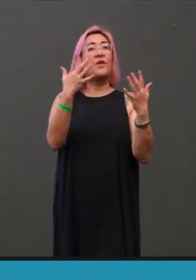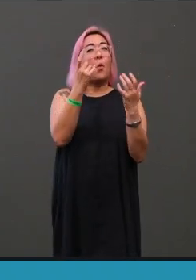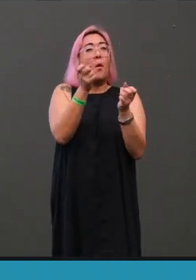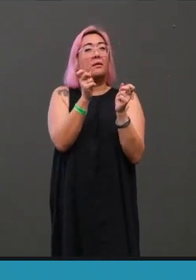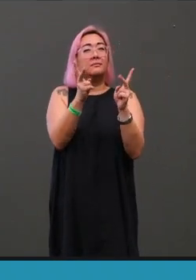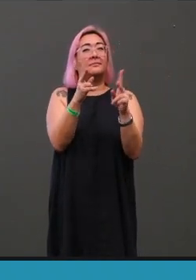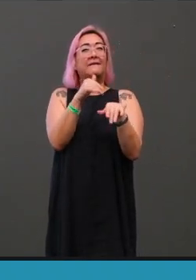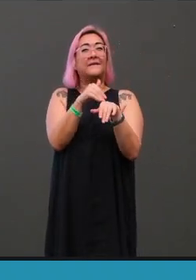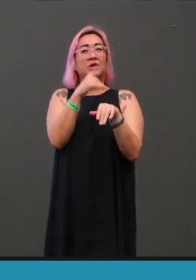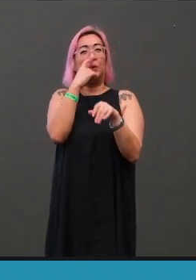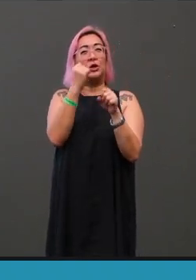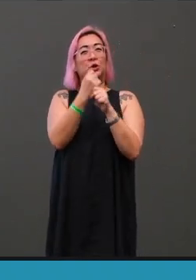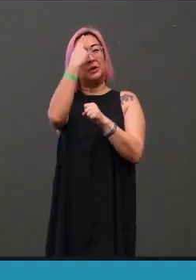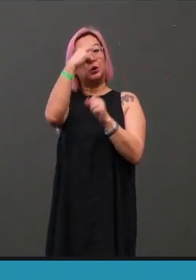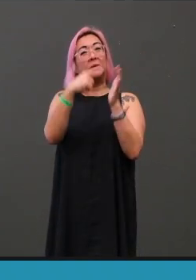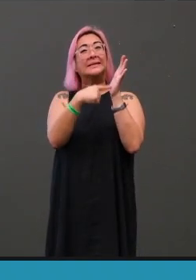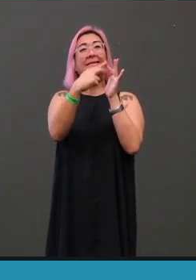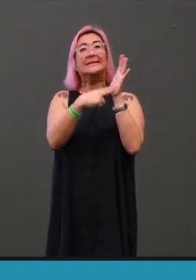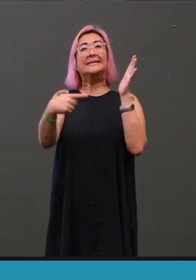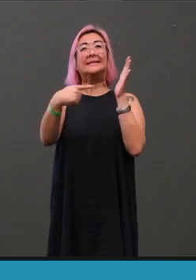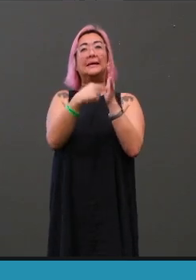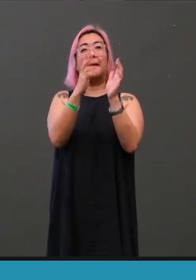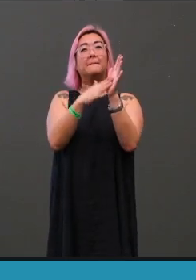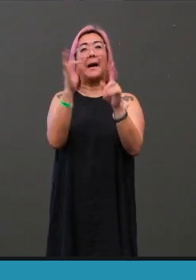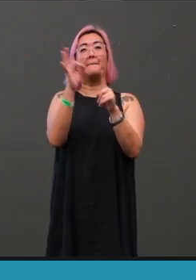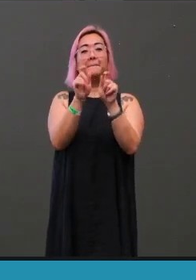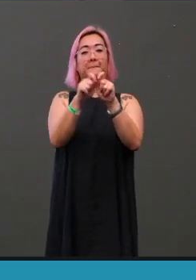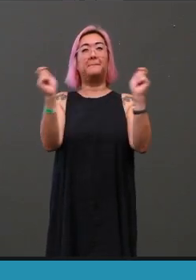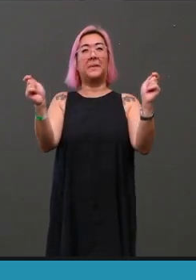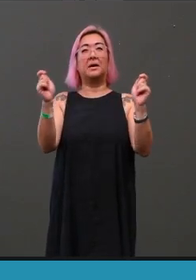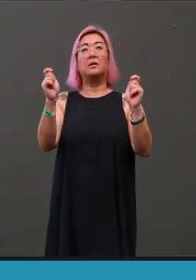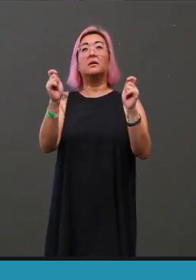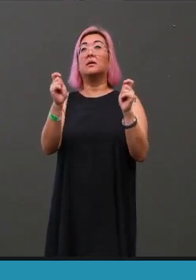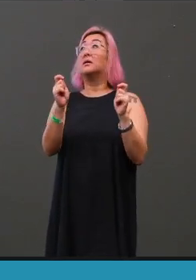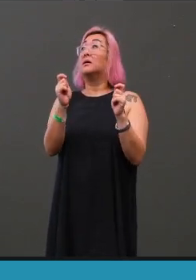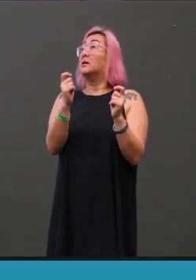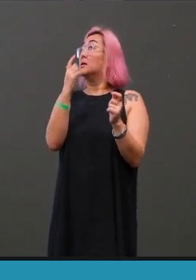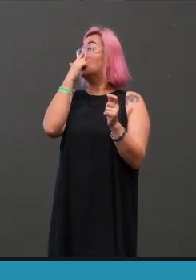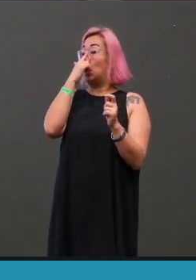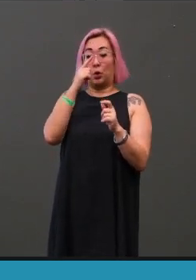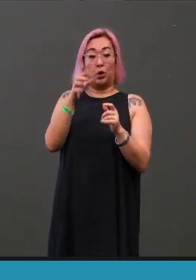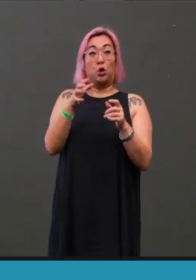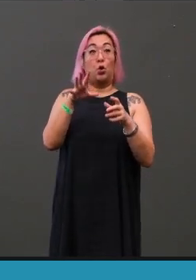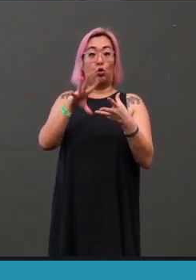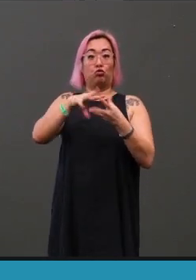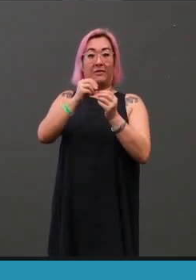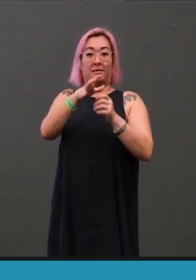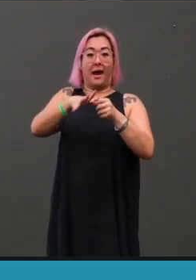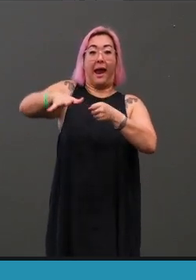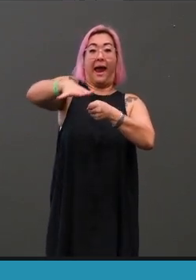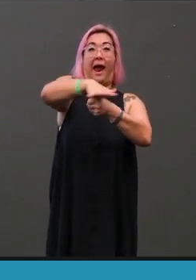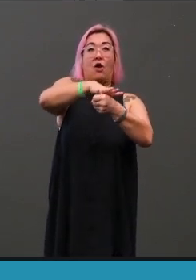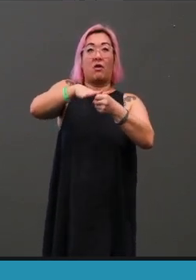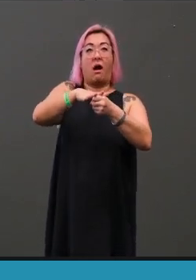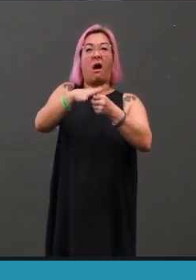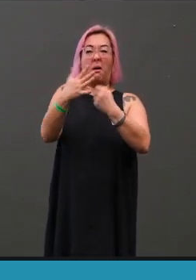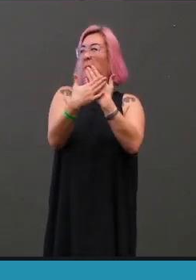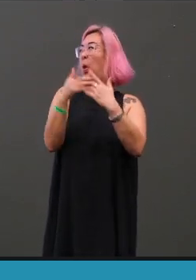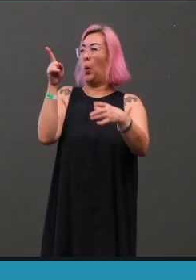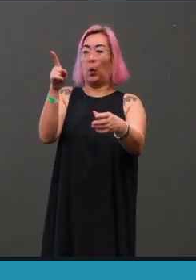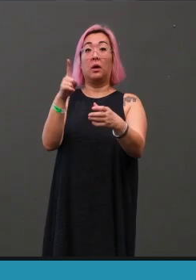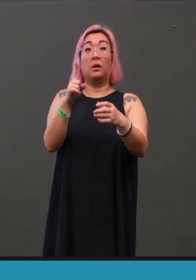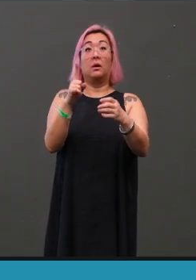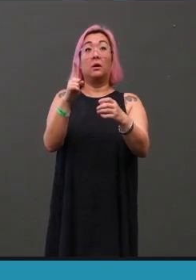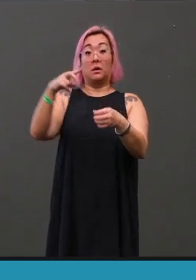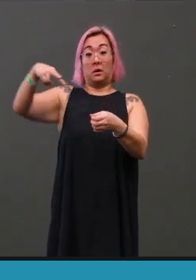tint maps. So a tint map is a sprite you mark out an area that tints the character with a specific color. Like in this example, we have this round tint